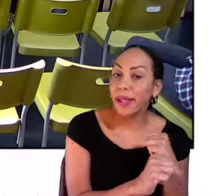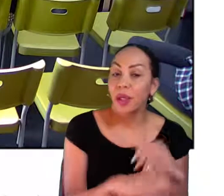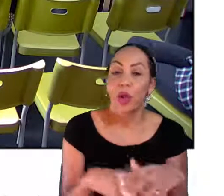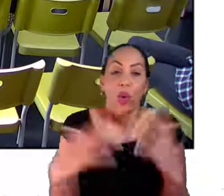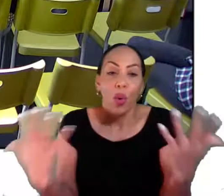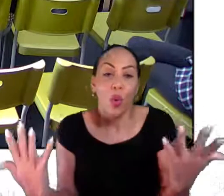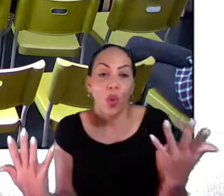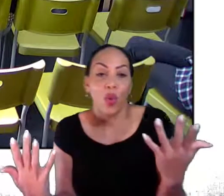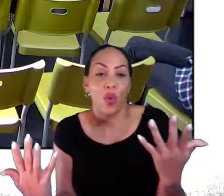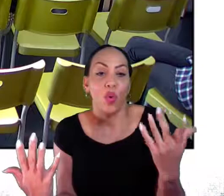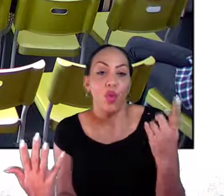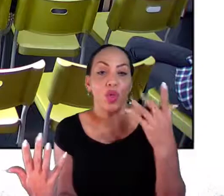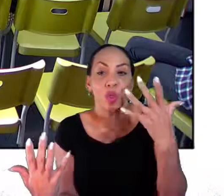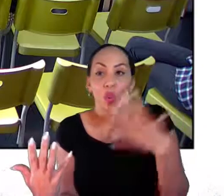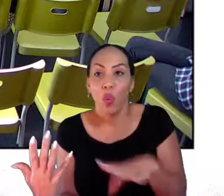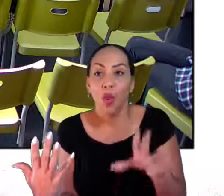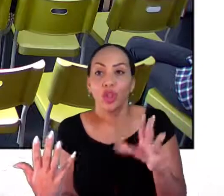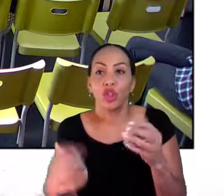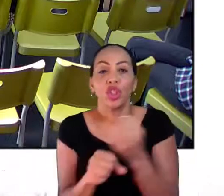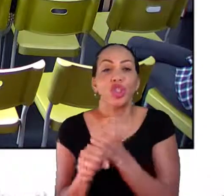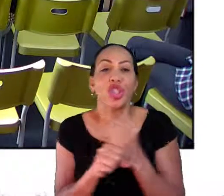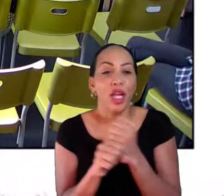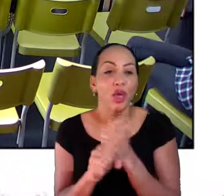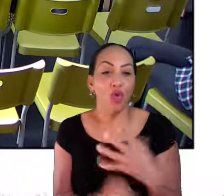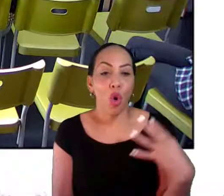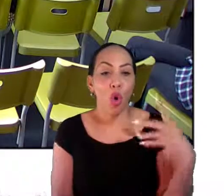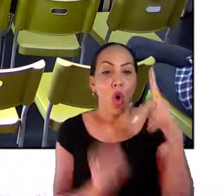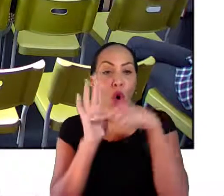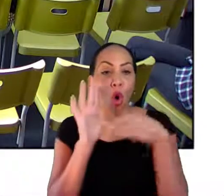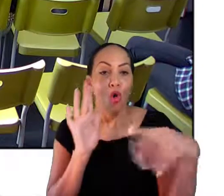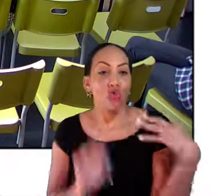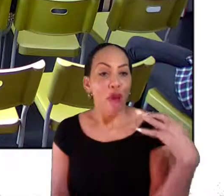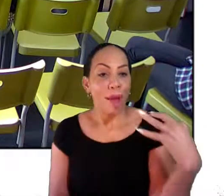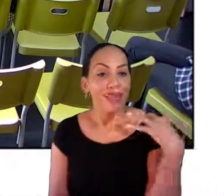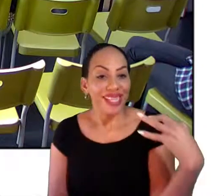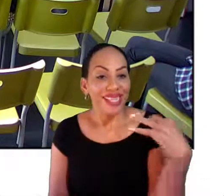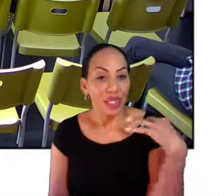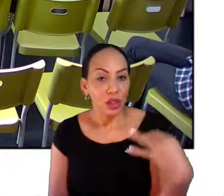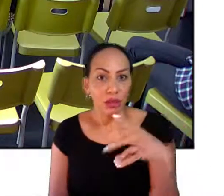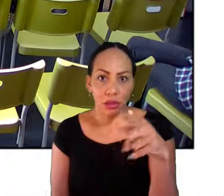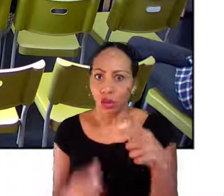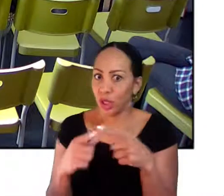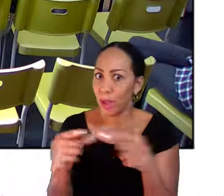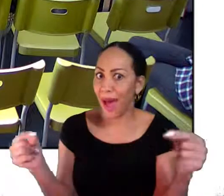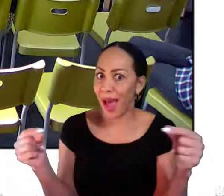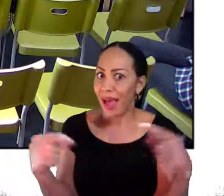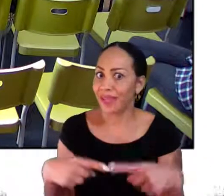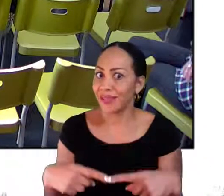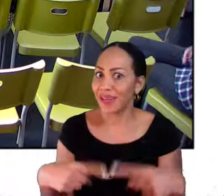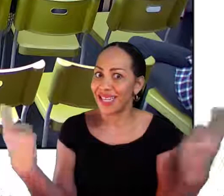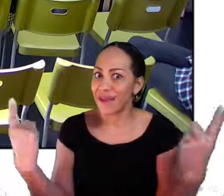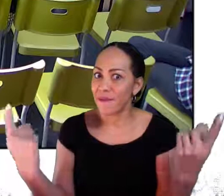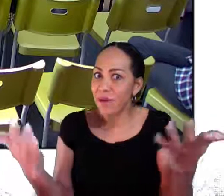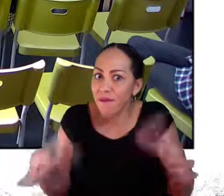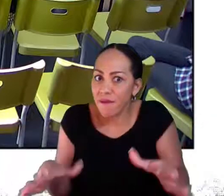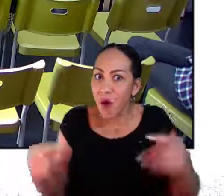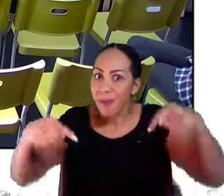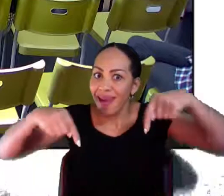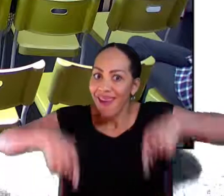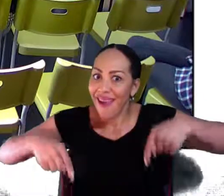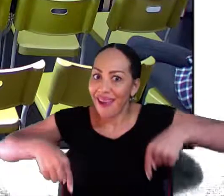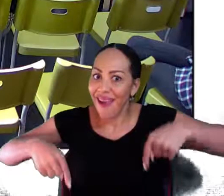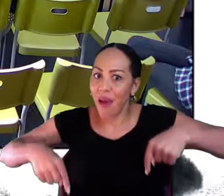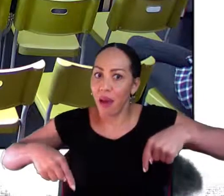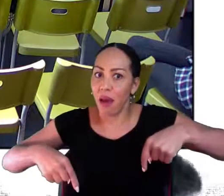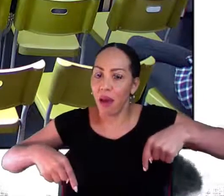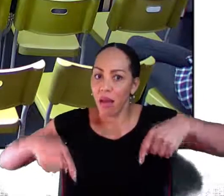all different elements, but it very much depends on the communities and the societies. Japan is a very different place to here. The demographics of the society are very different. So what balance